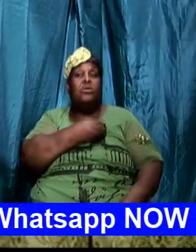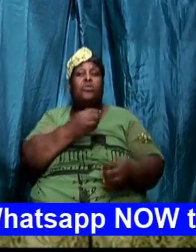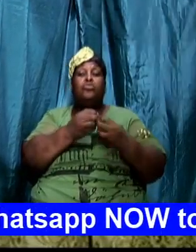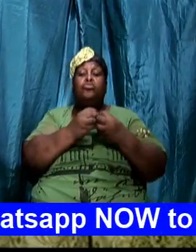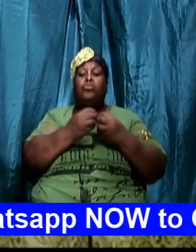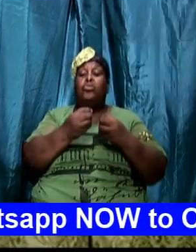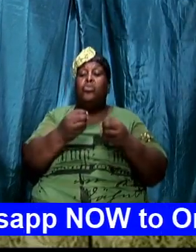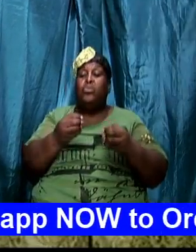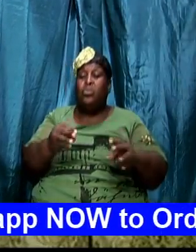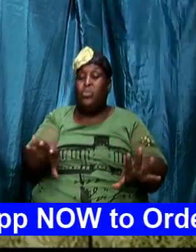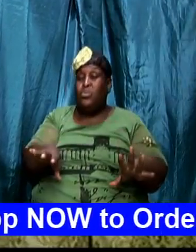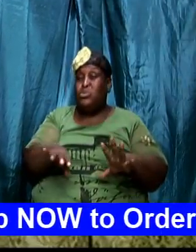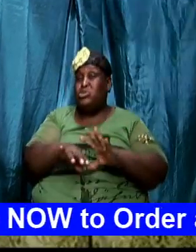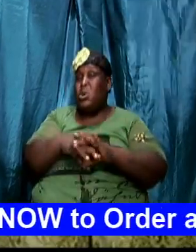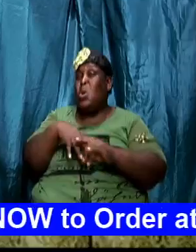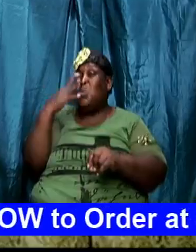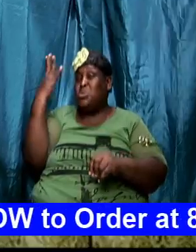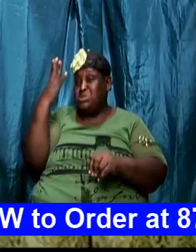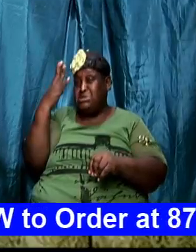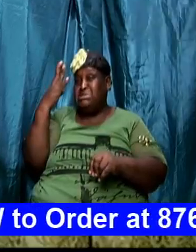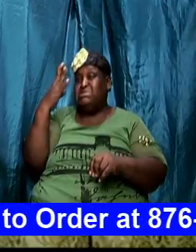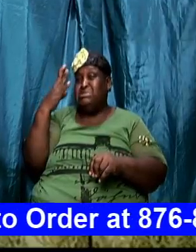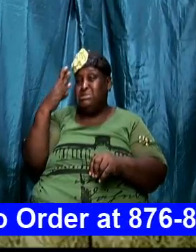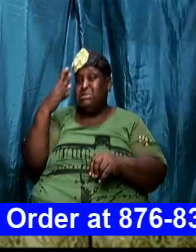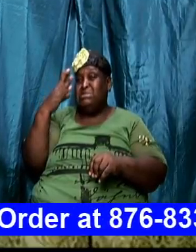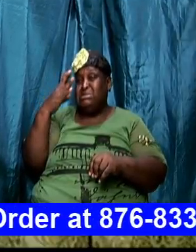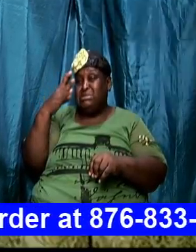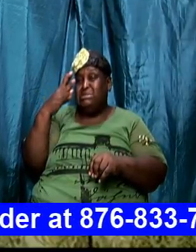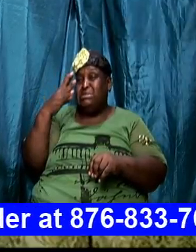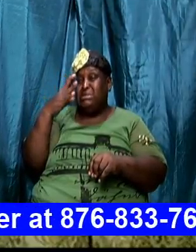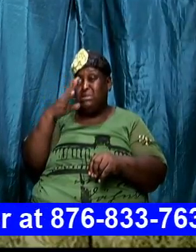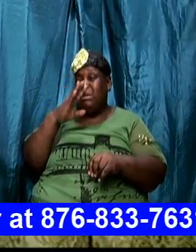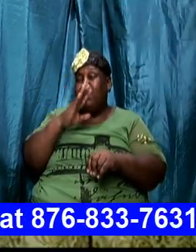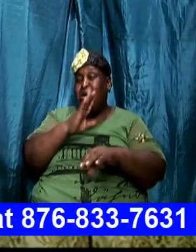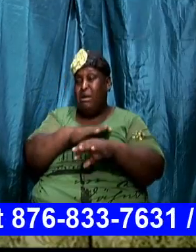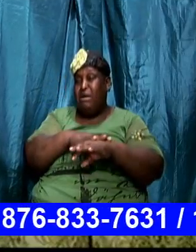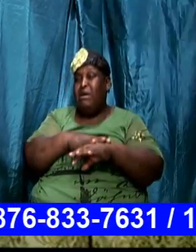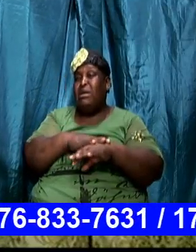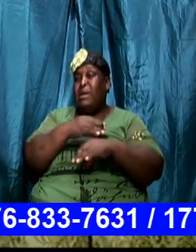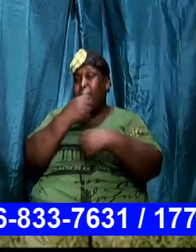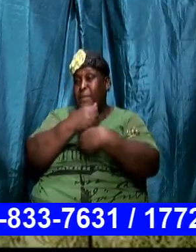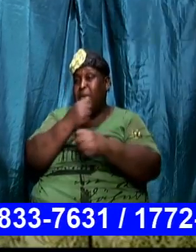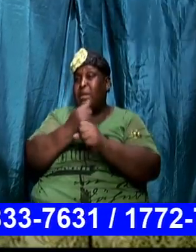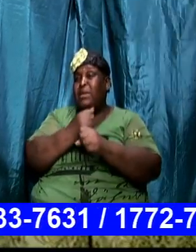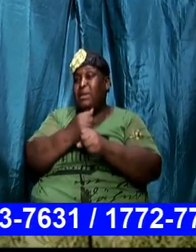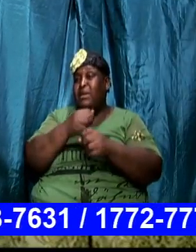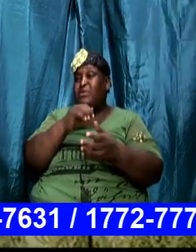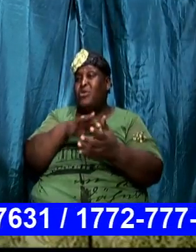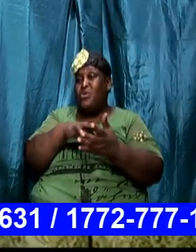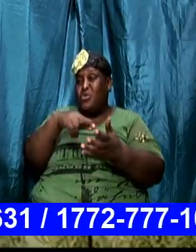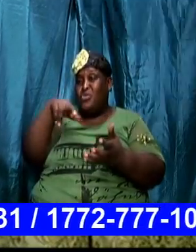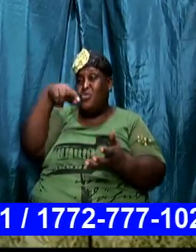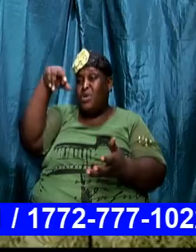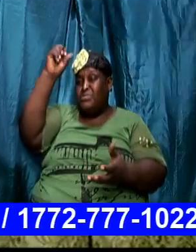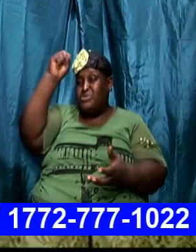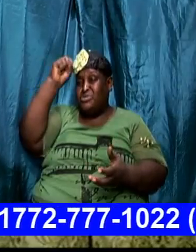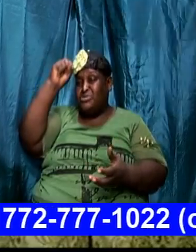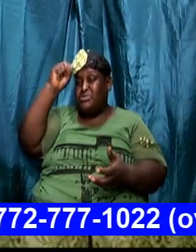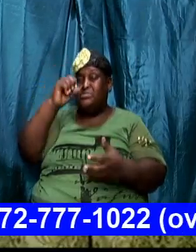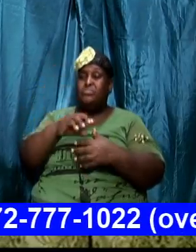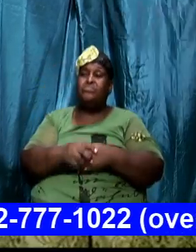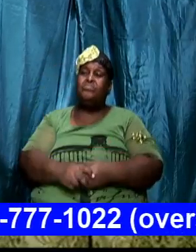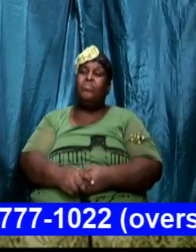fall into the very same predicament that they had fallen into. And